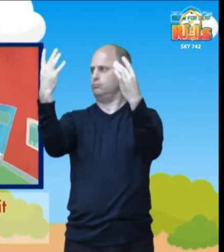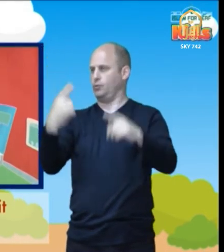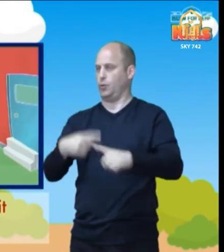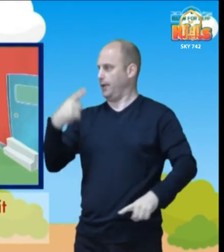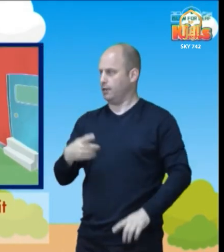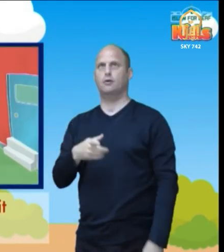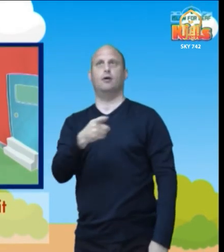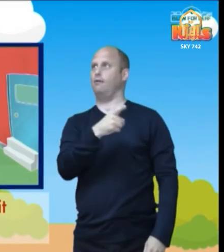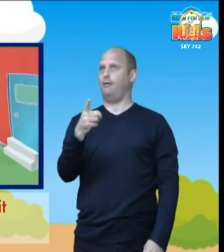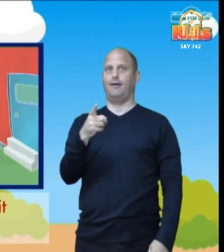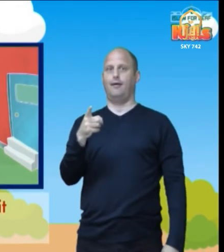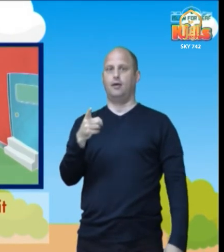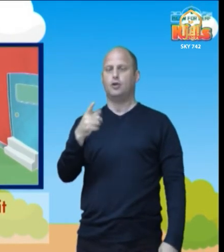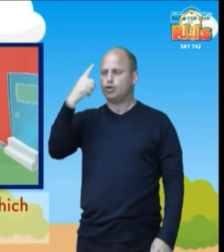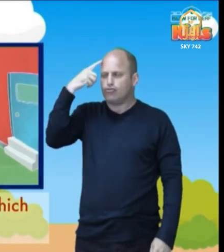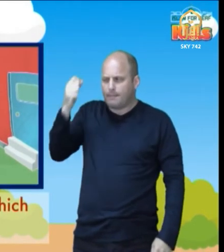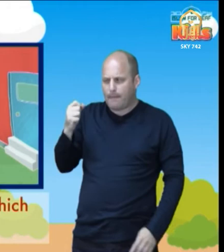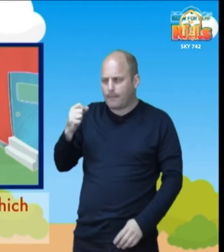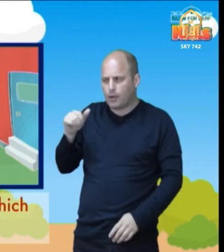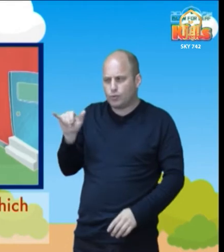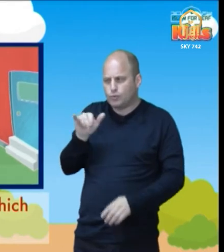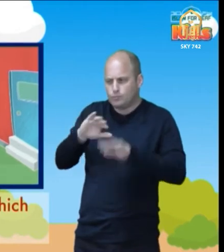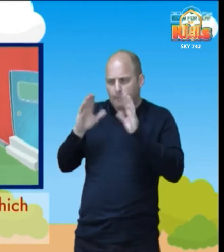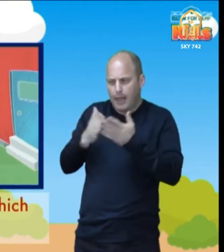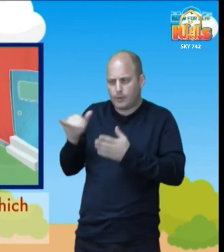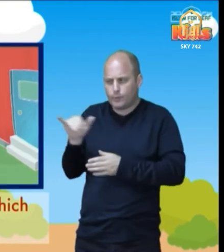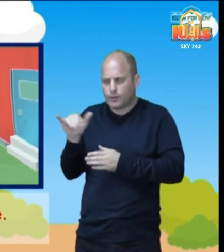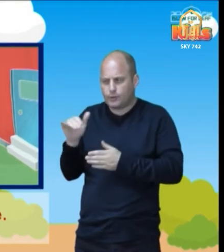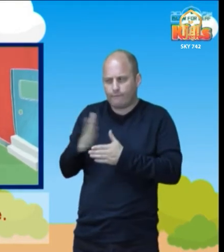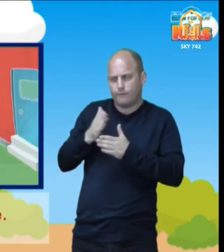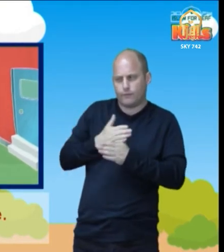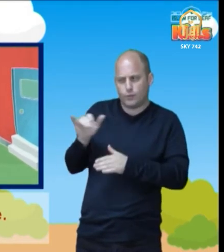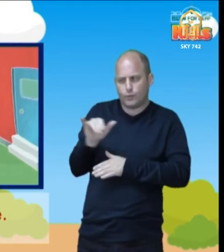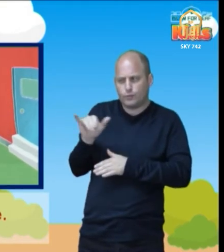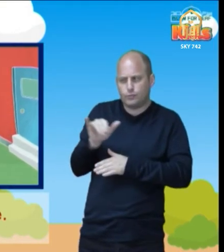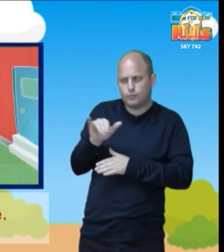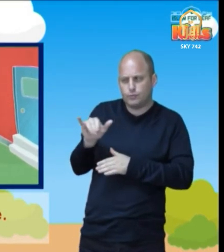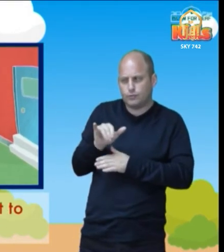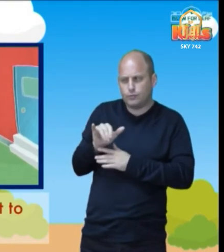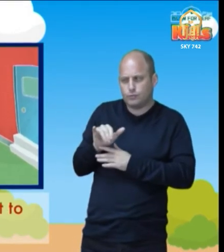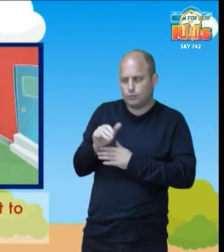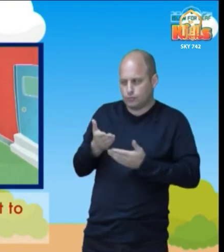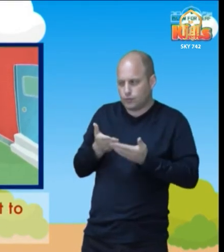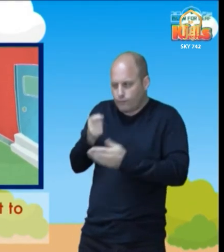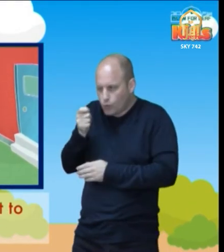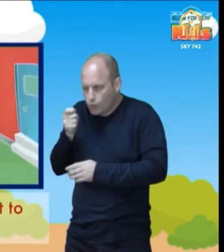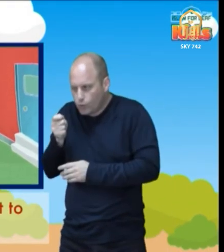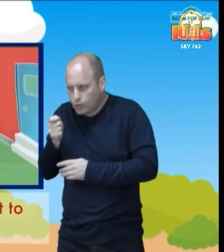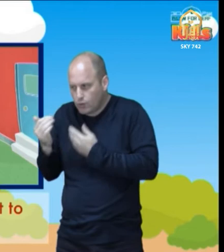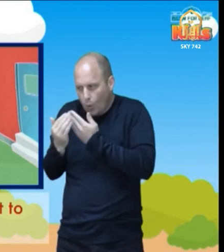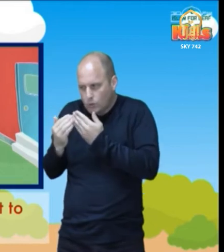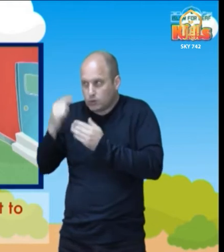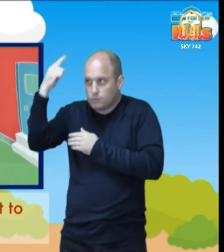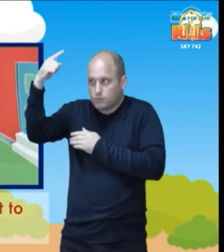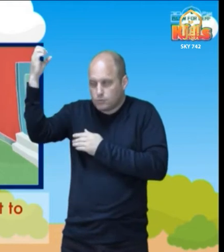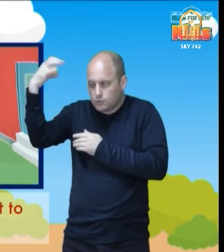Oh, that was a bit quick, sis. Can you remember which planet is first? I'll give you a clue. It's the planet closest